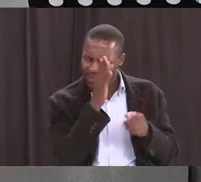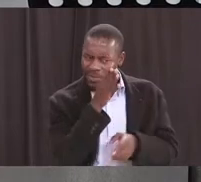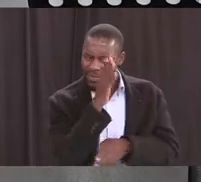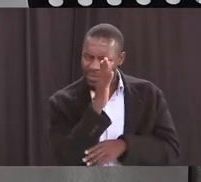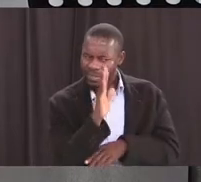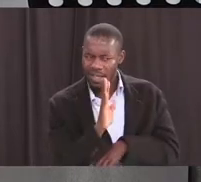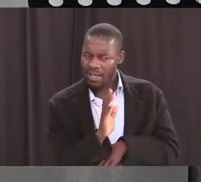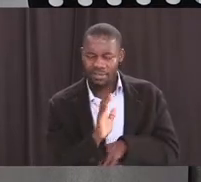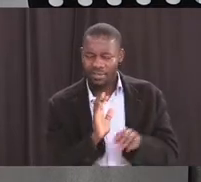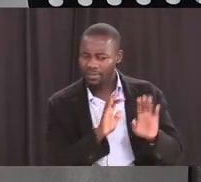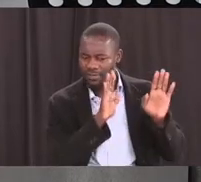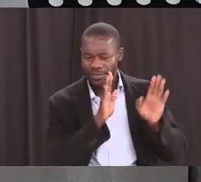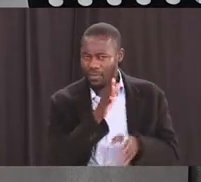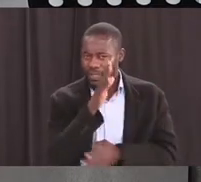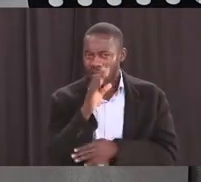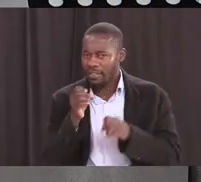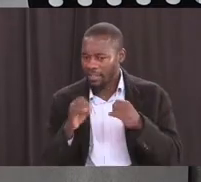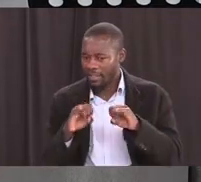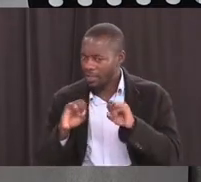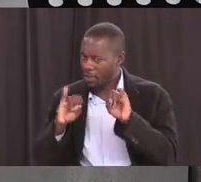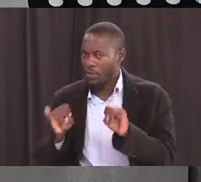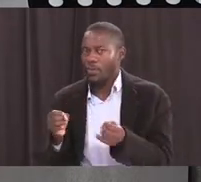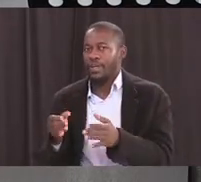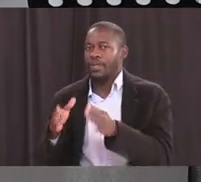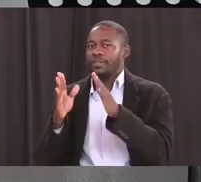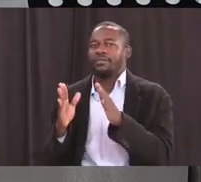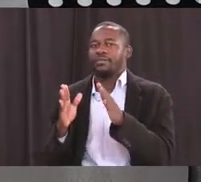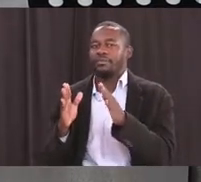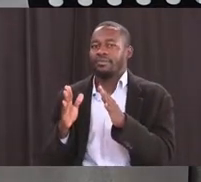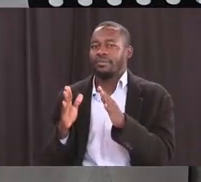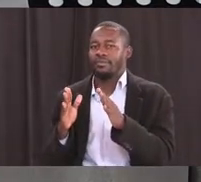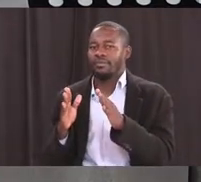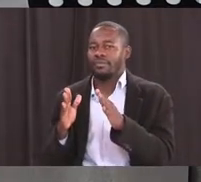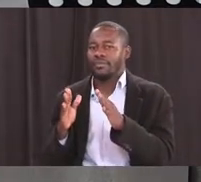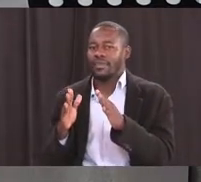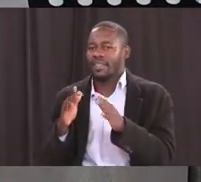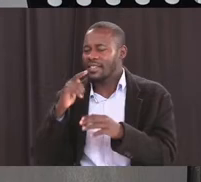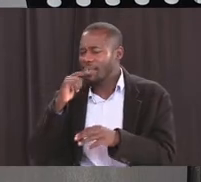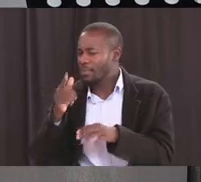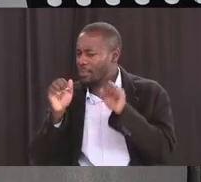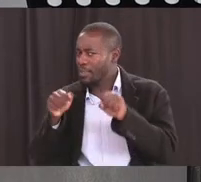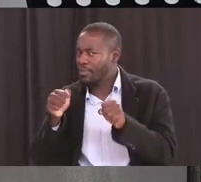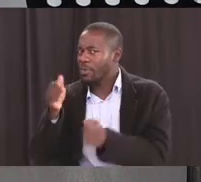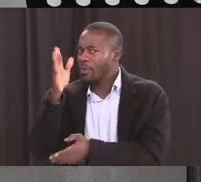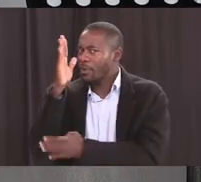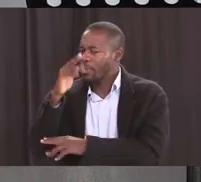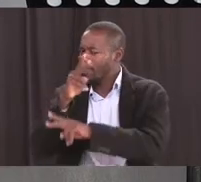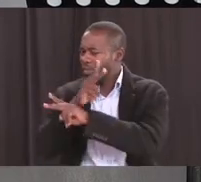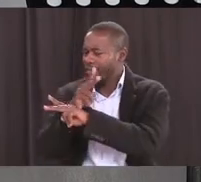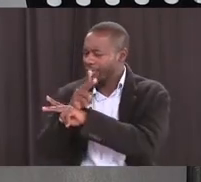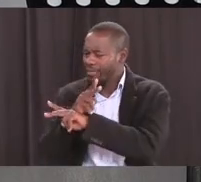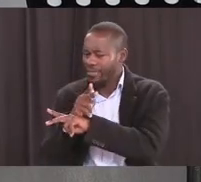And it's like, is God going to prevent this from happening once again?